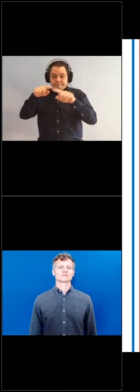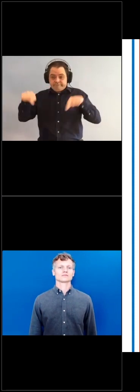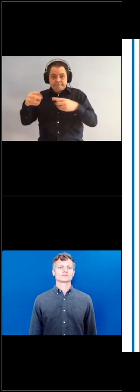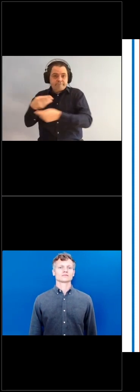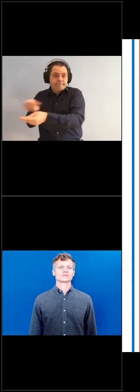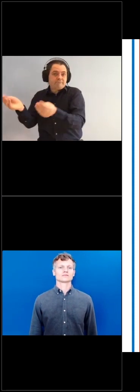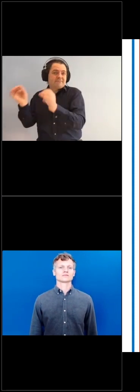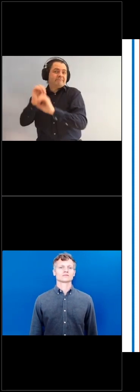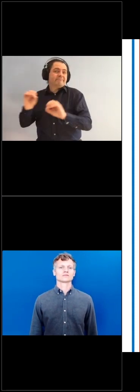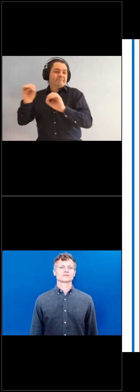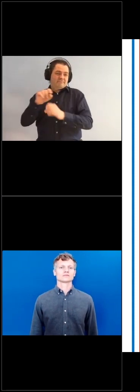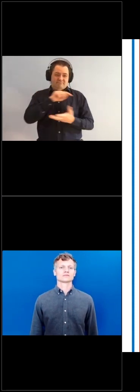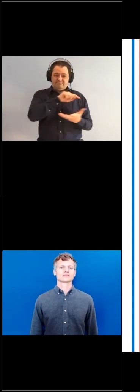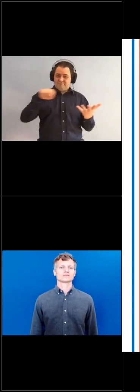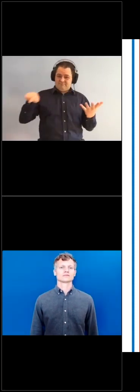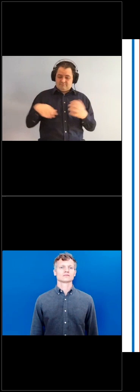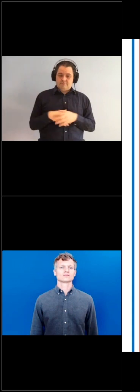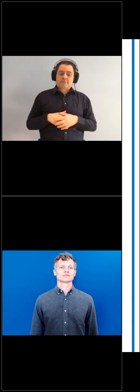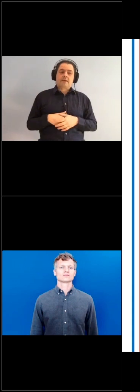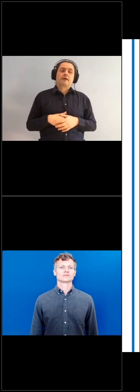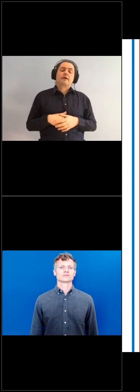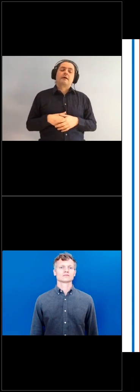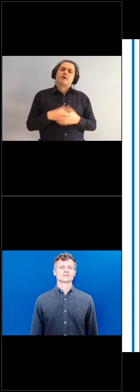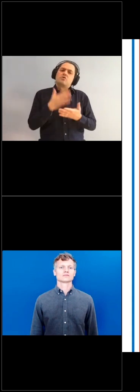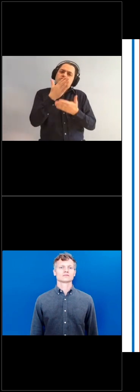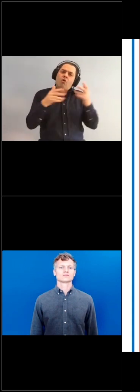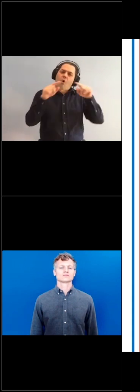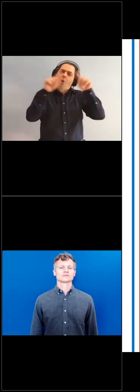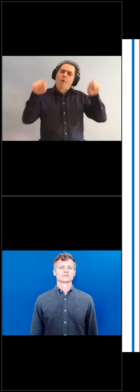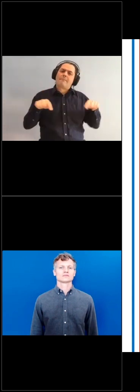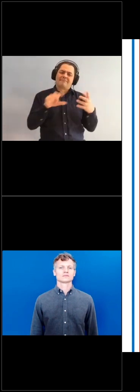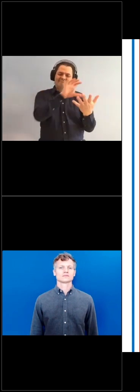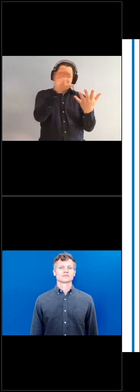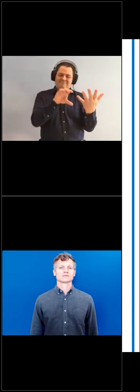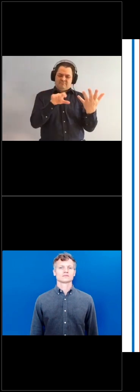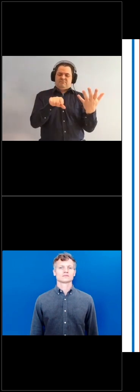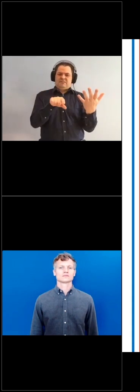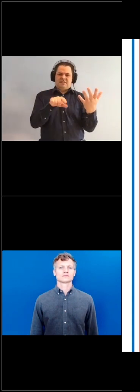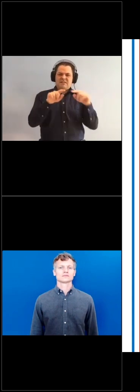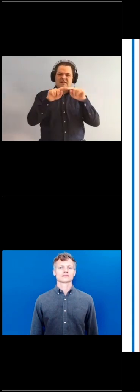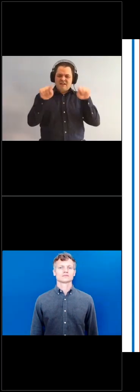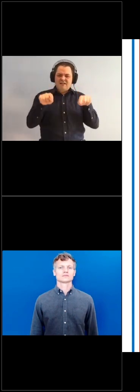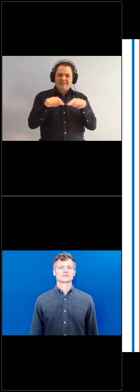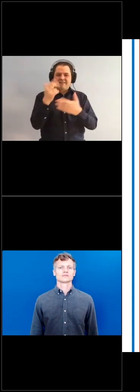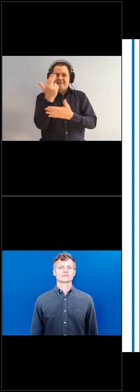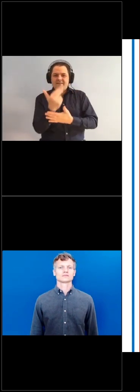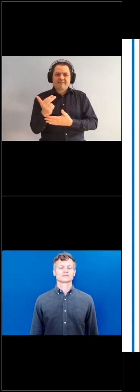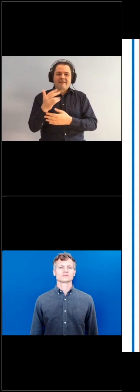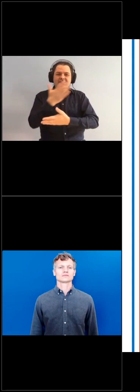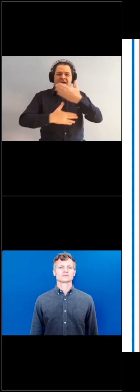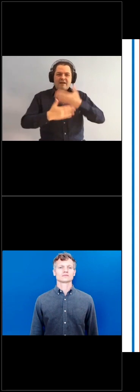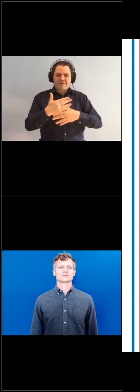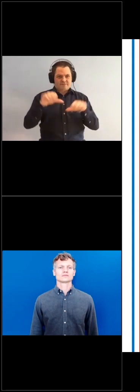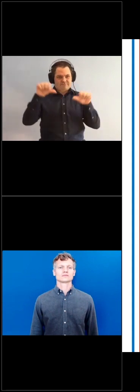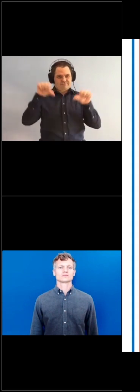depicting persons with disabilities wrongly, which can actually enhance discrimination and sometimes